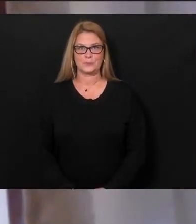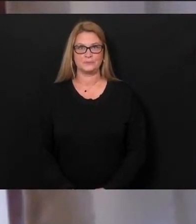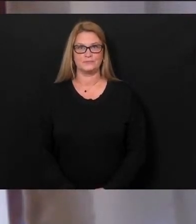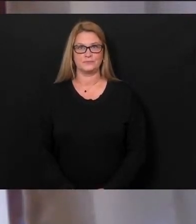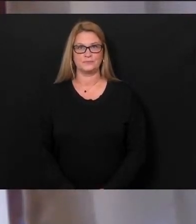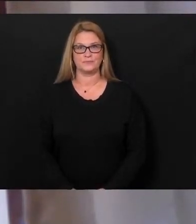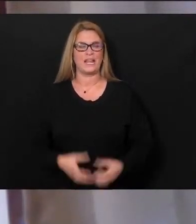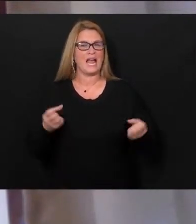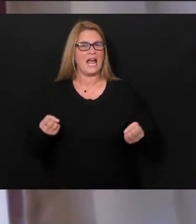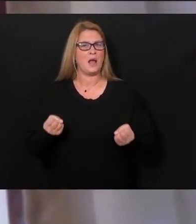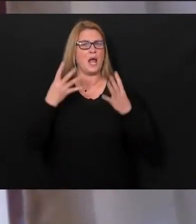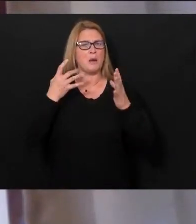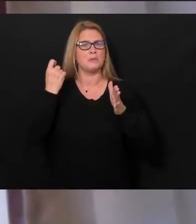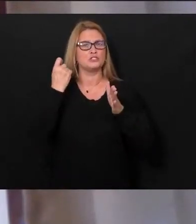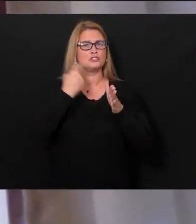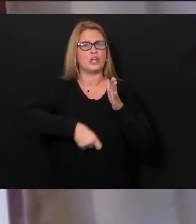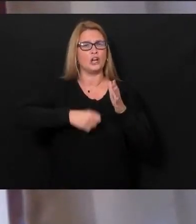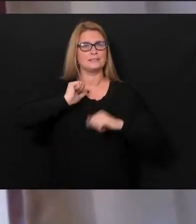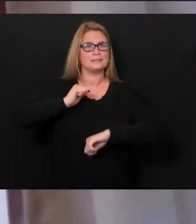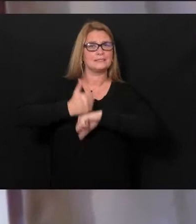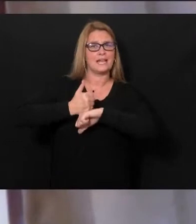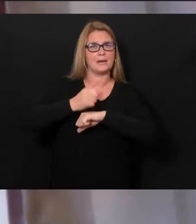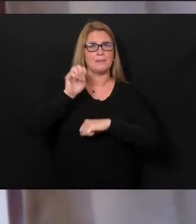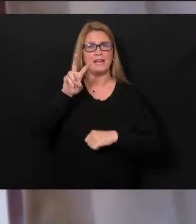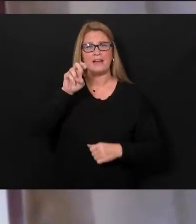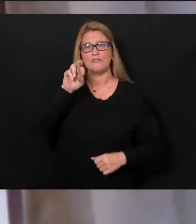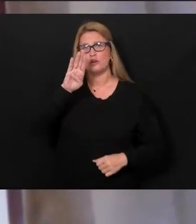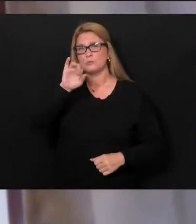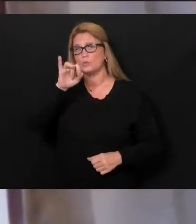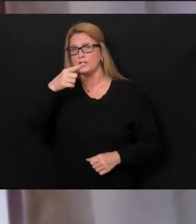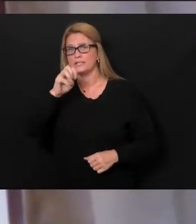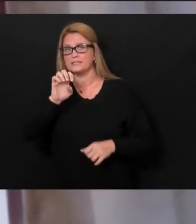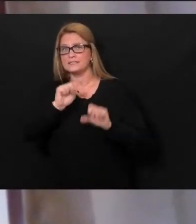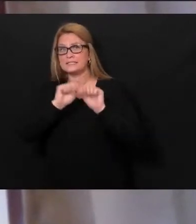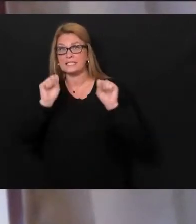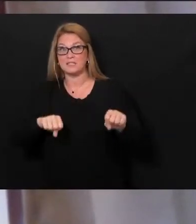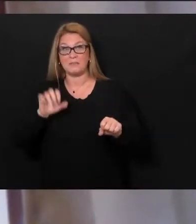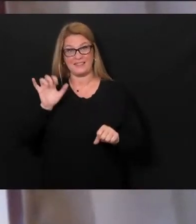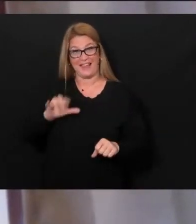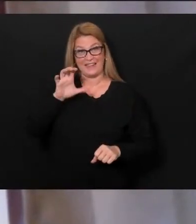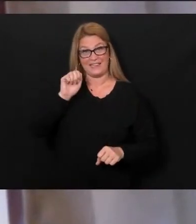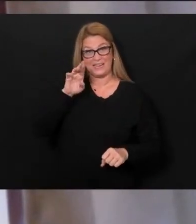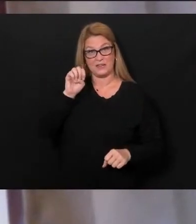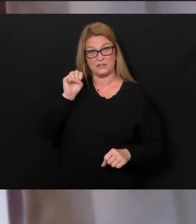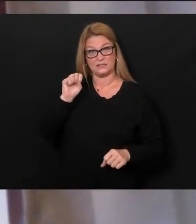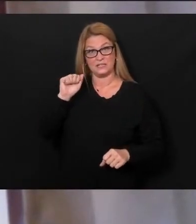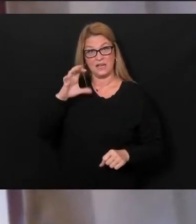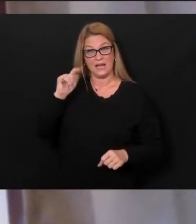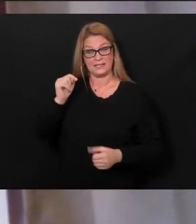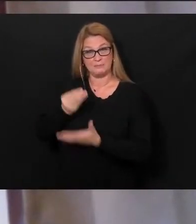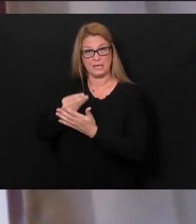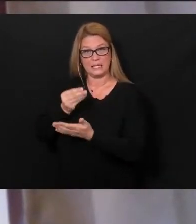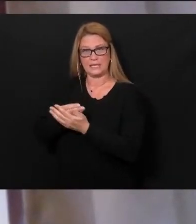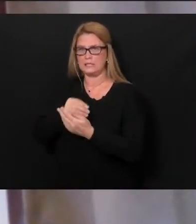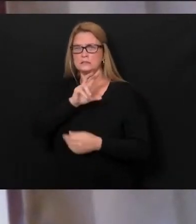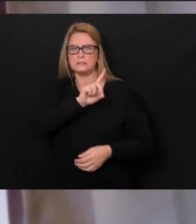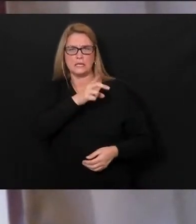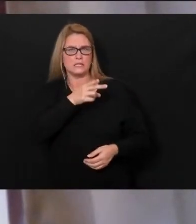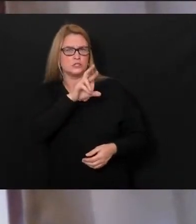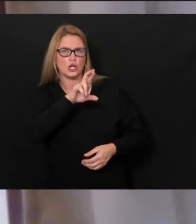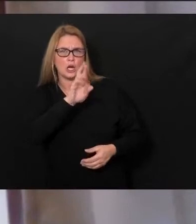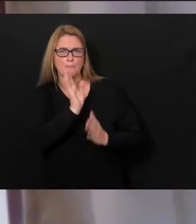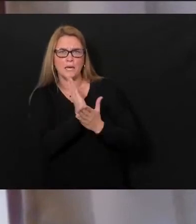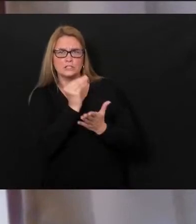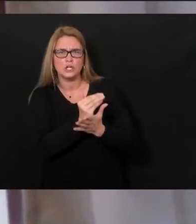of setting up the Everbridge system, and where are those funds coming from? Is this CARES Act money? Is this the DHHR budget? And is this